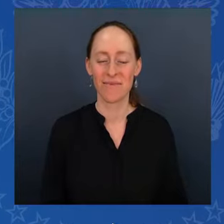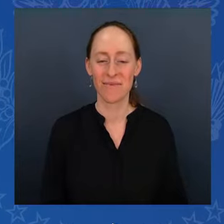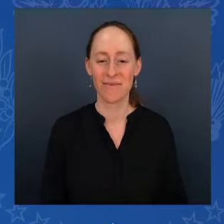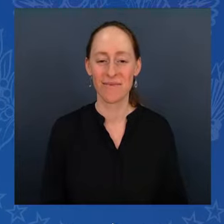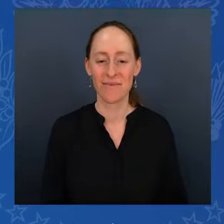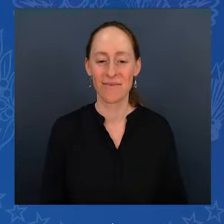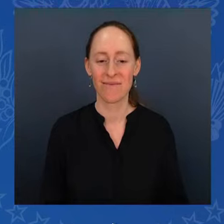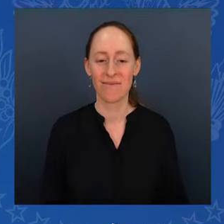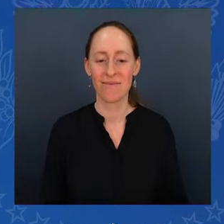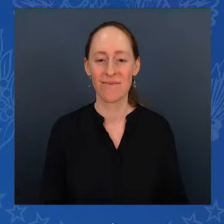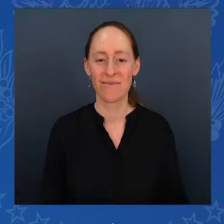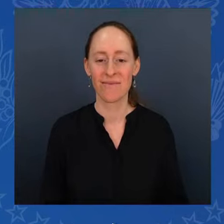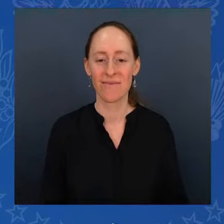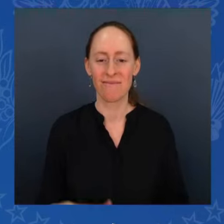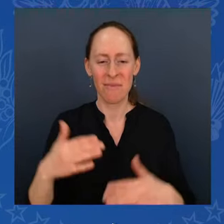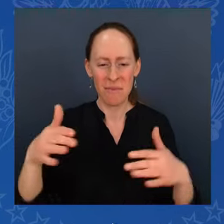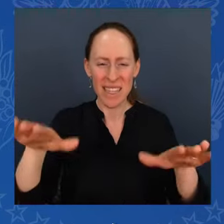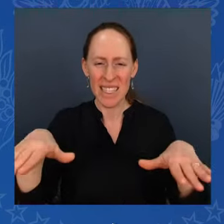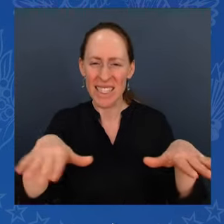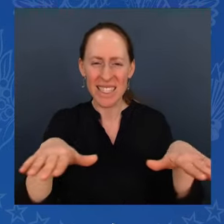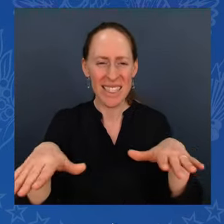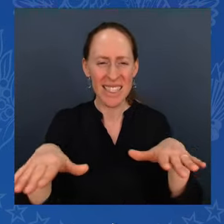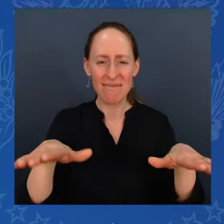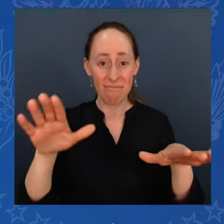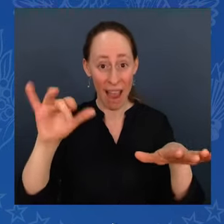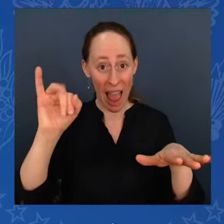Please, have a seat if you have one.